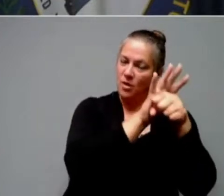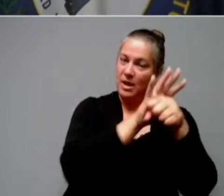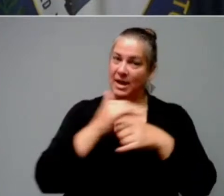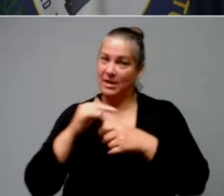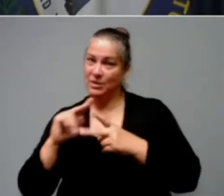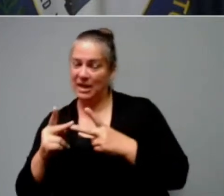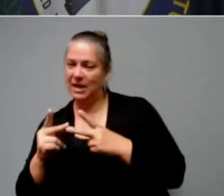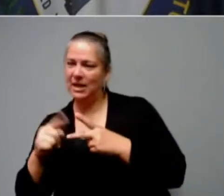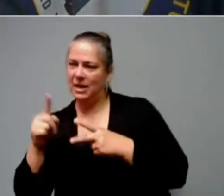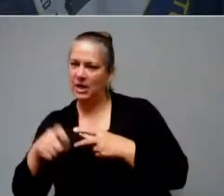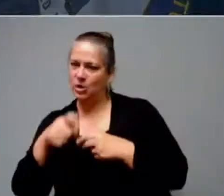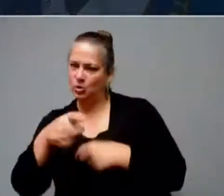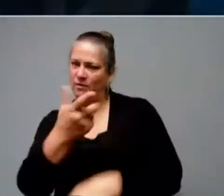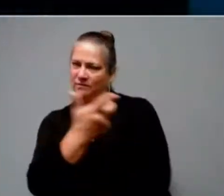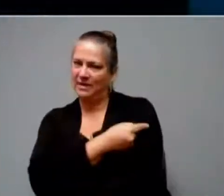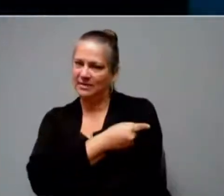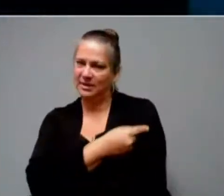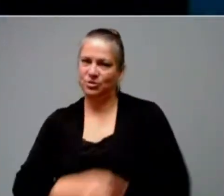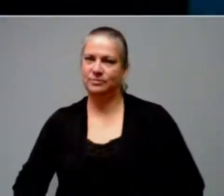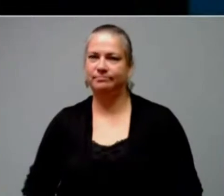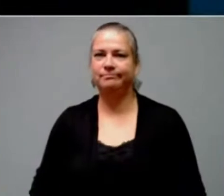vaccinated.